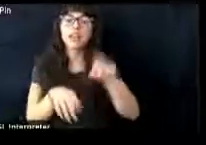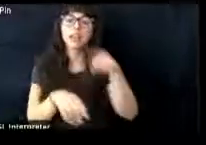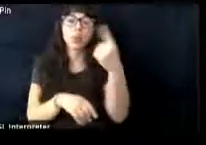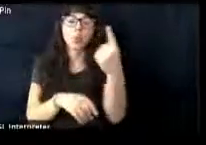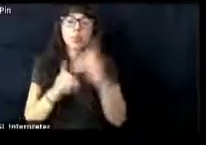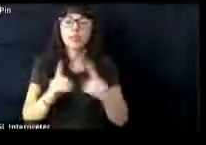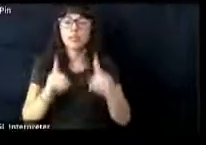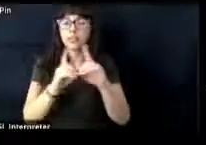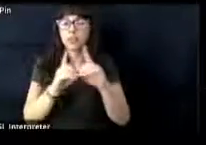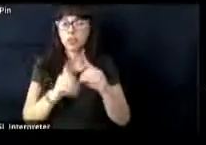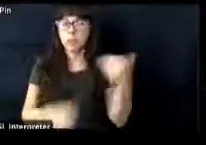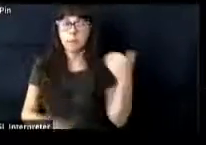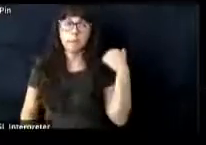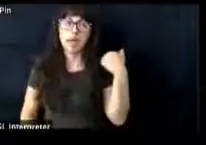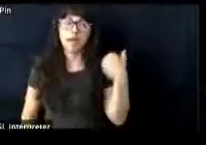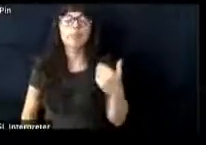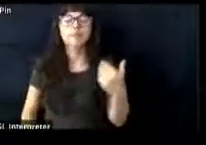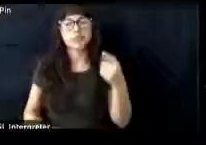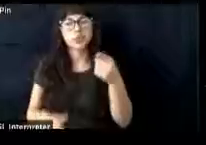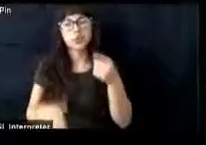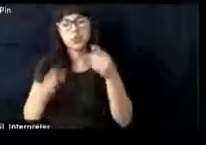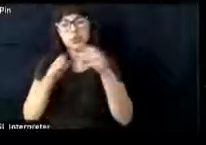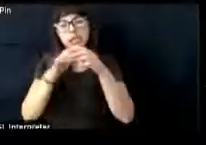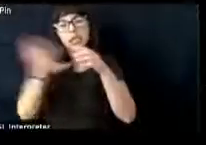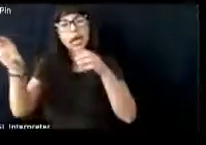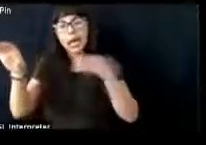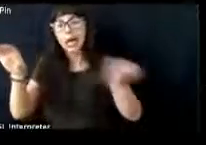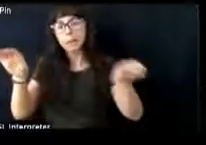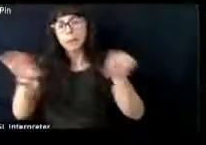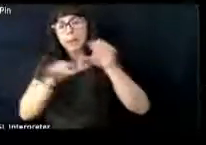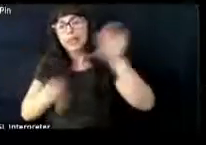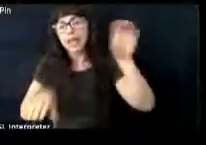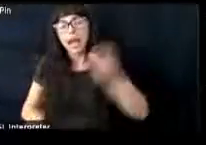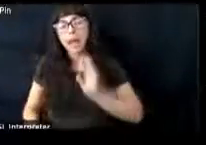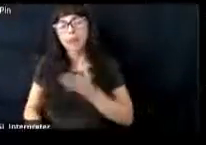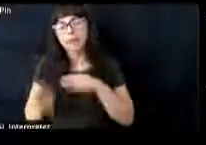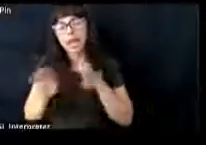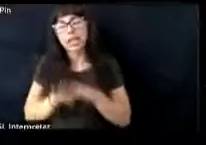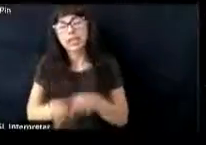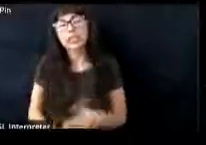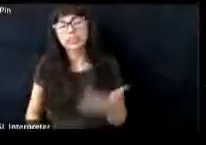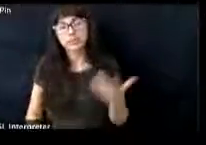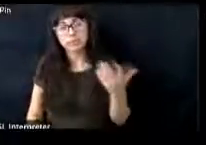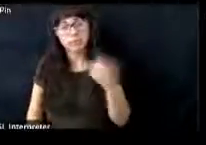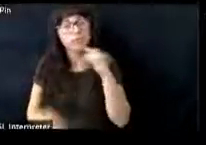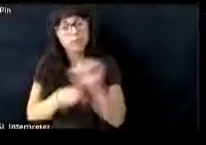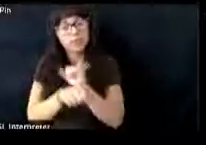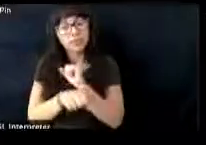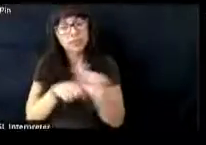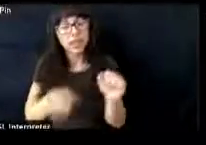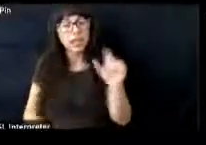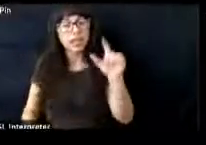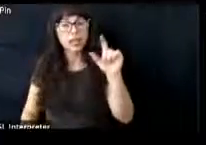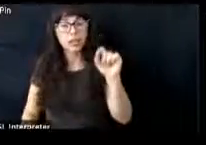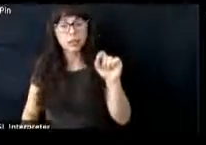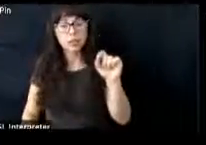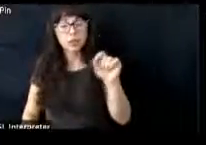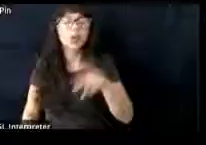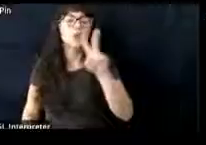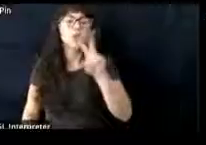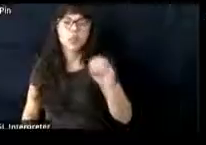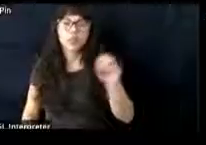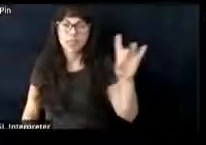the past, the Valley's been cut up significantly. In fact, in the 2008, there was a